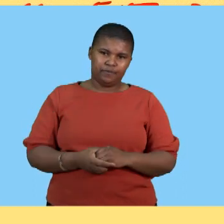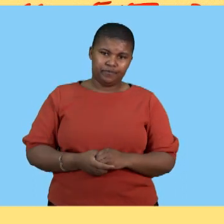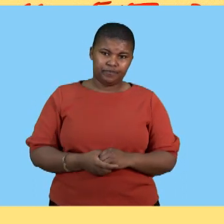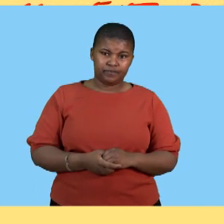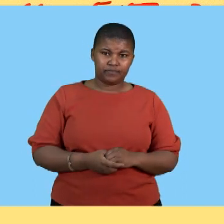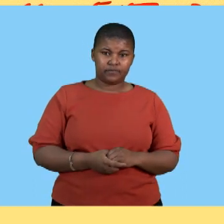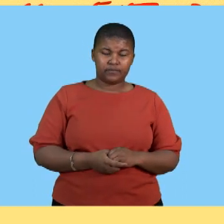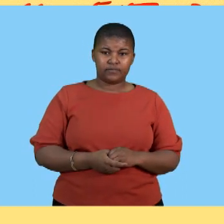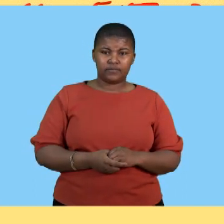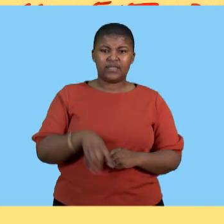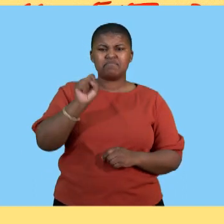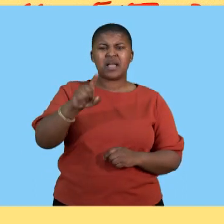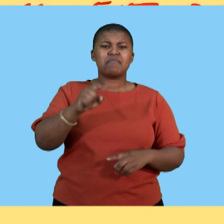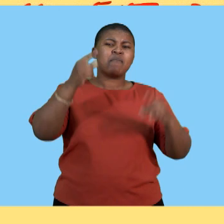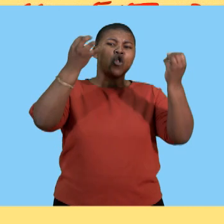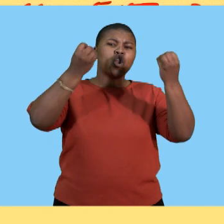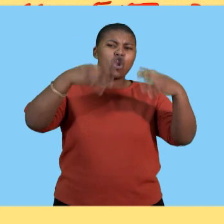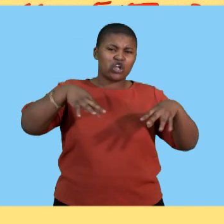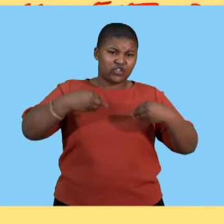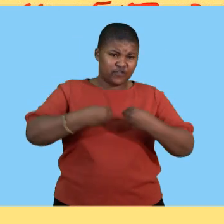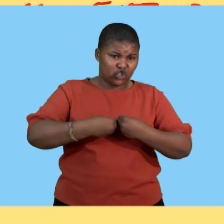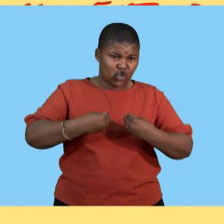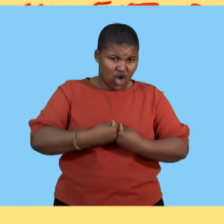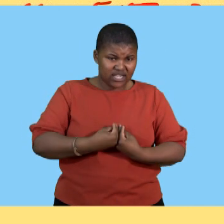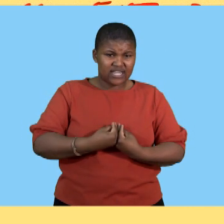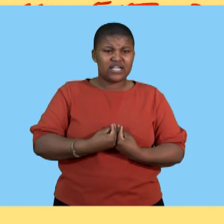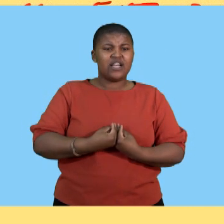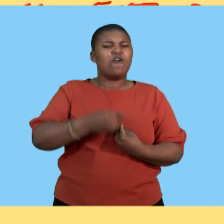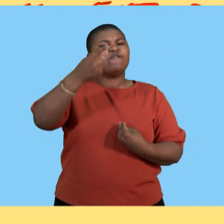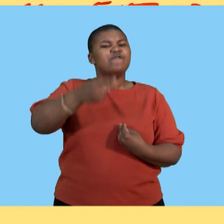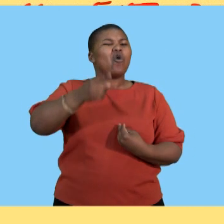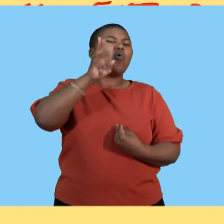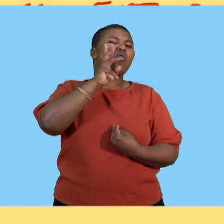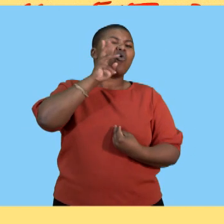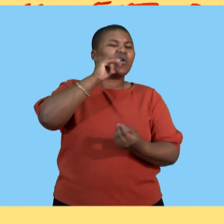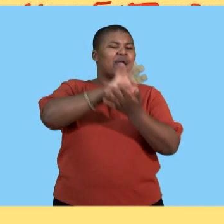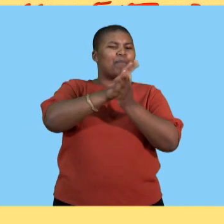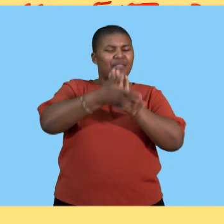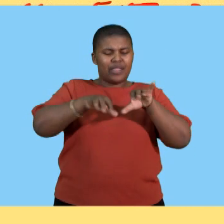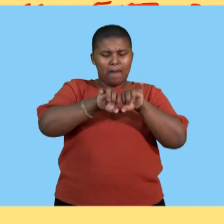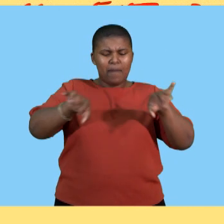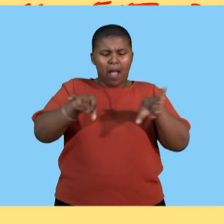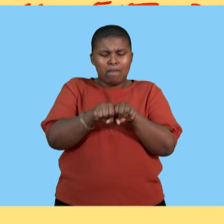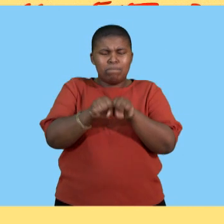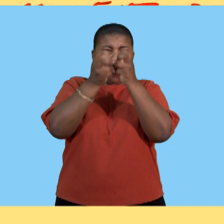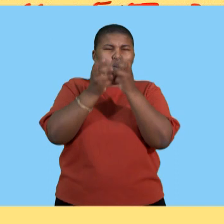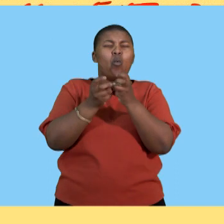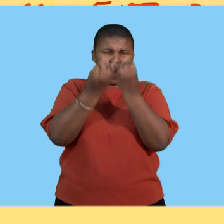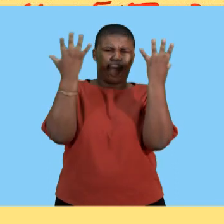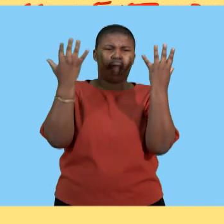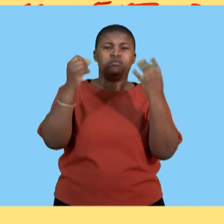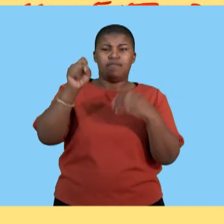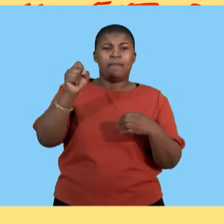21,600. So that becomes loss of stock. It now goes to your statement of comprehensive